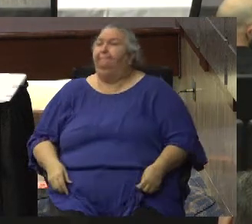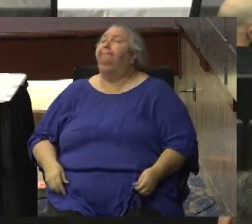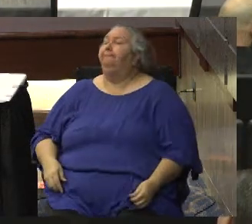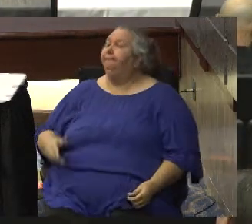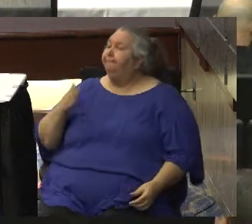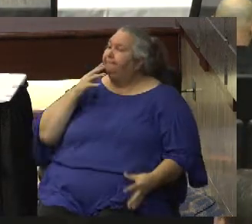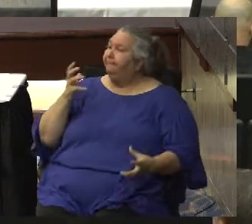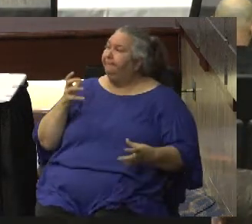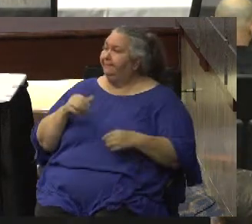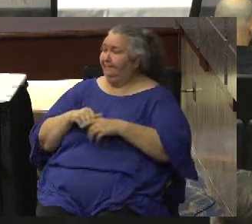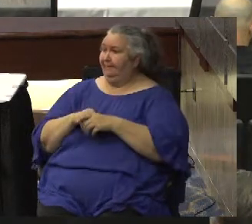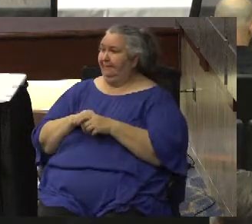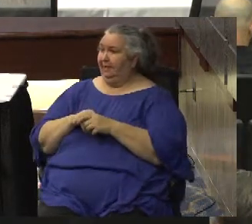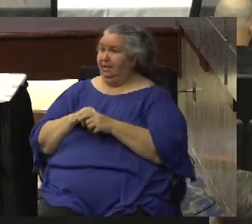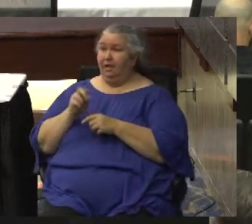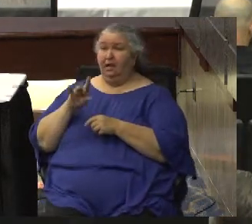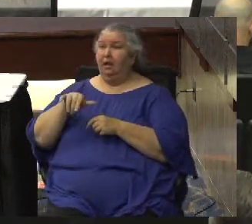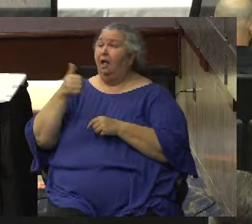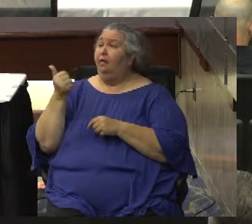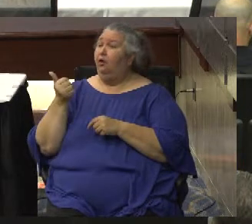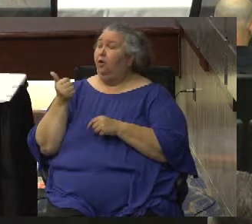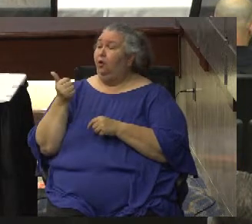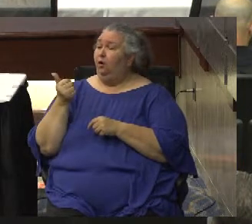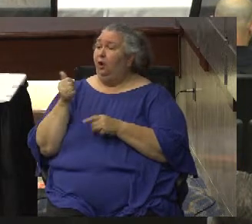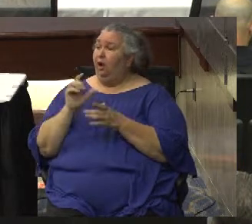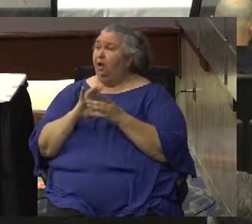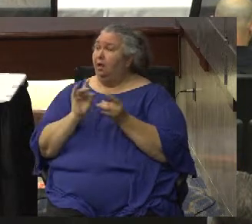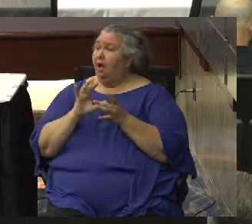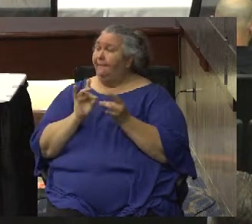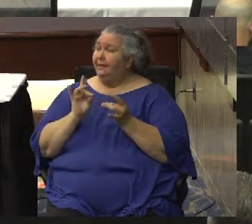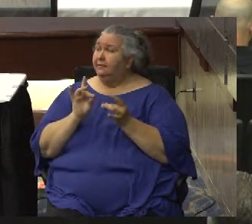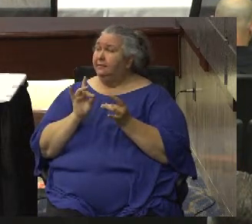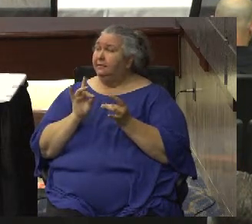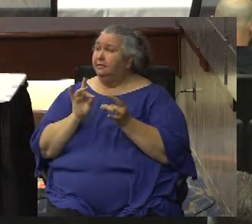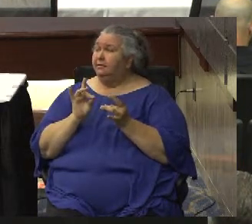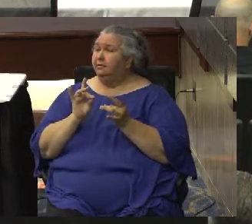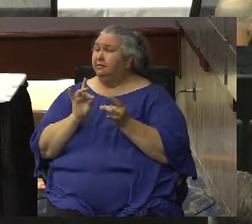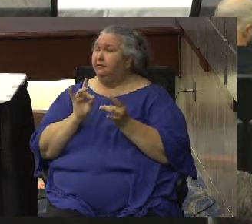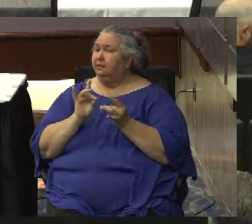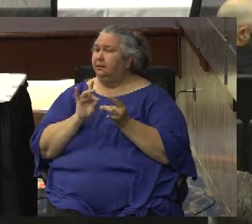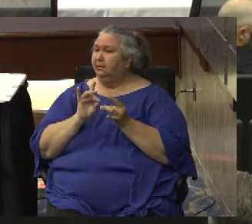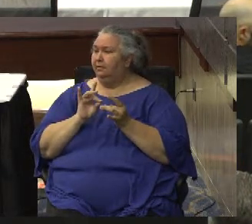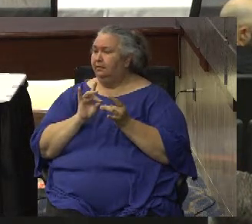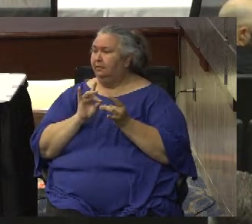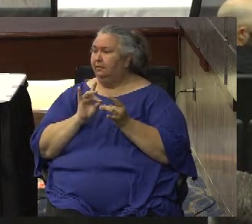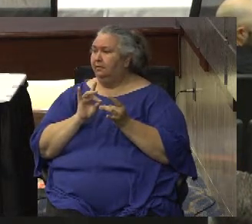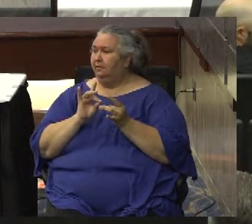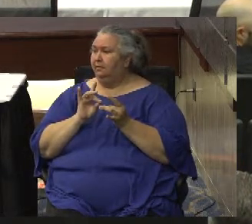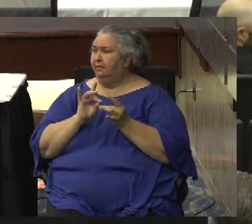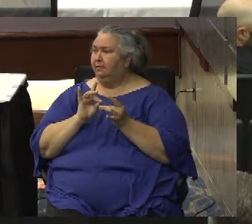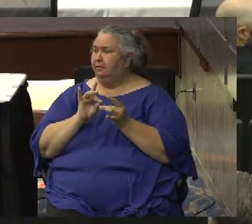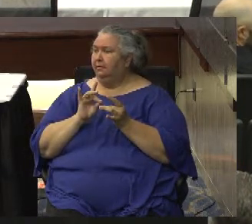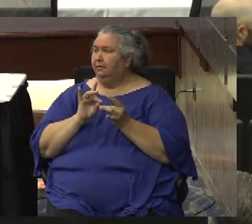Are there any other comments in favor or opposition to this